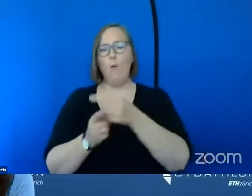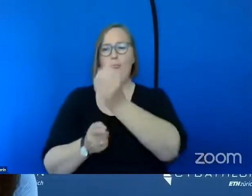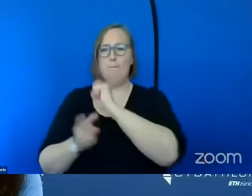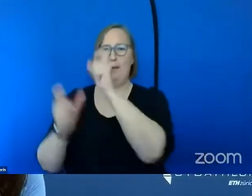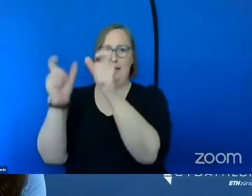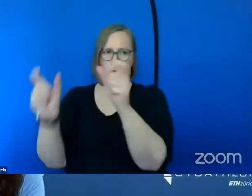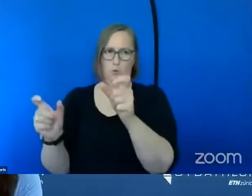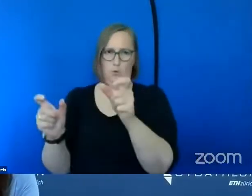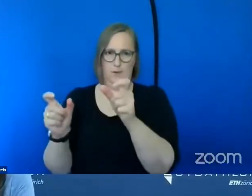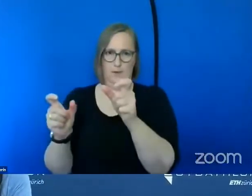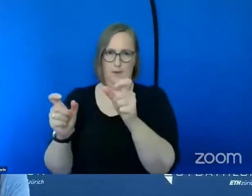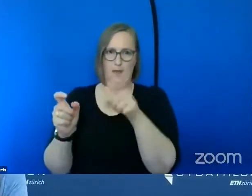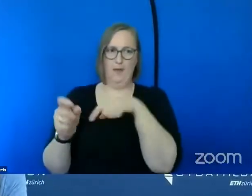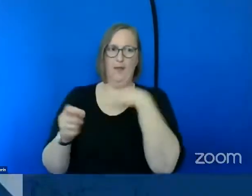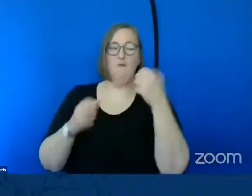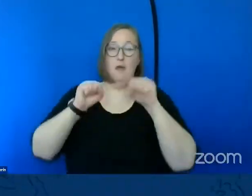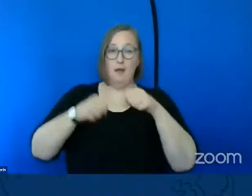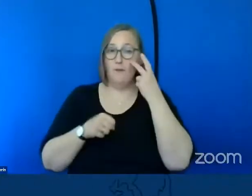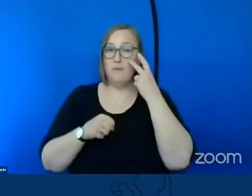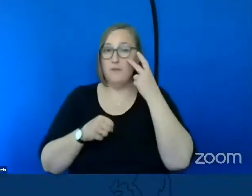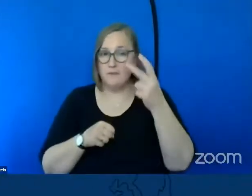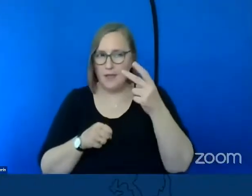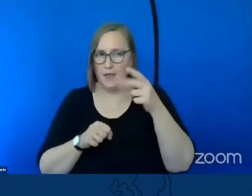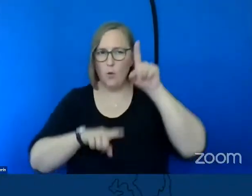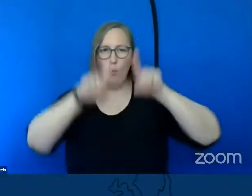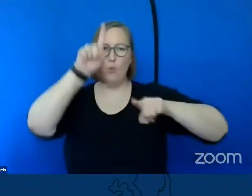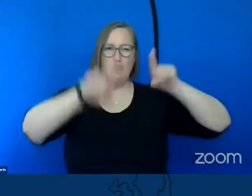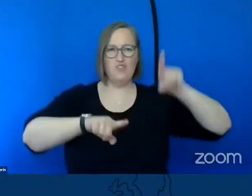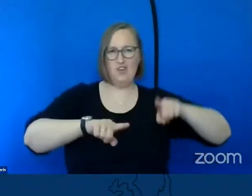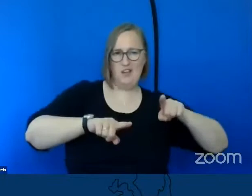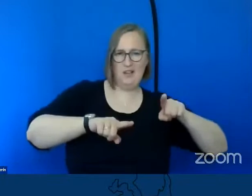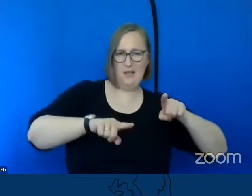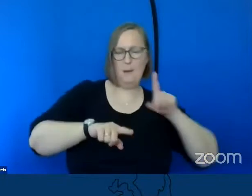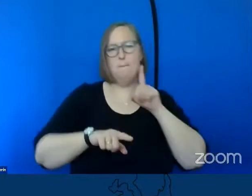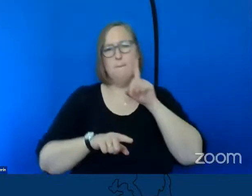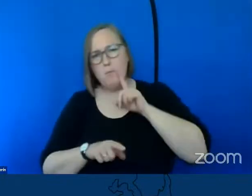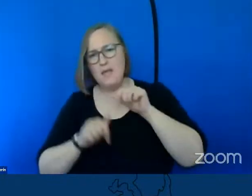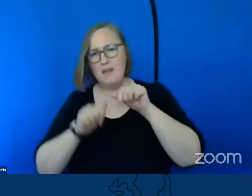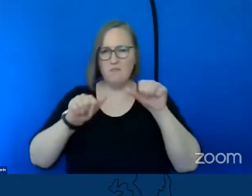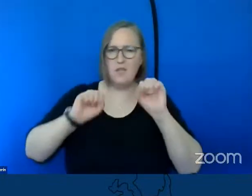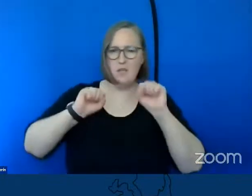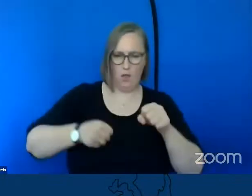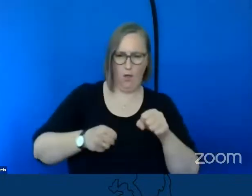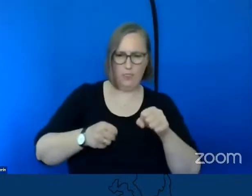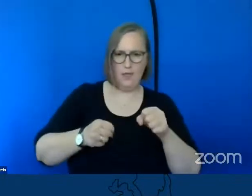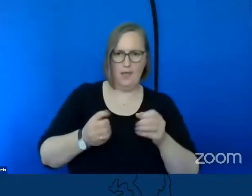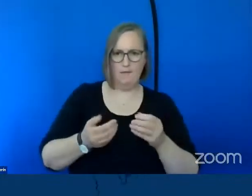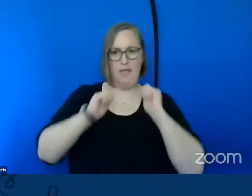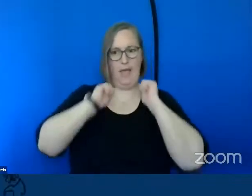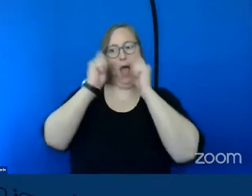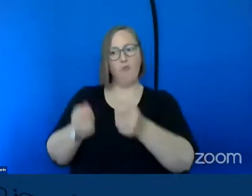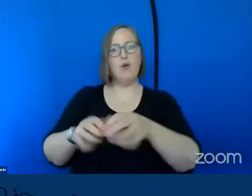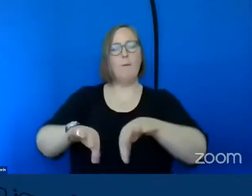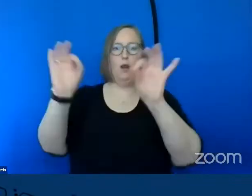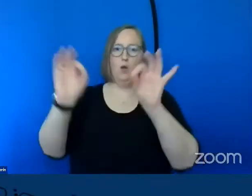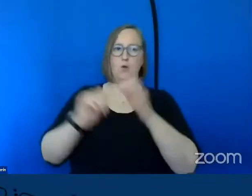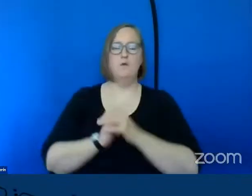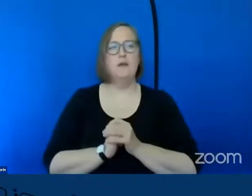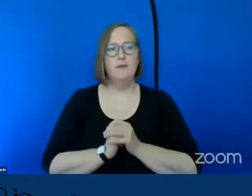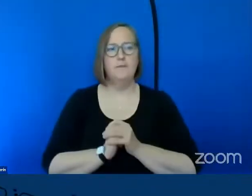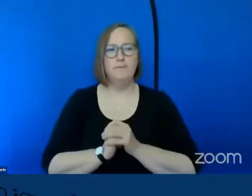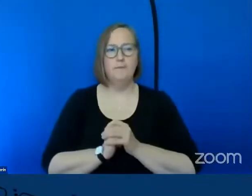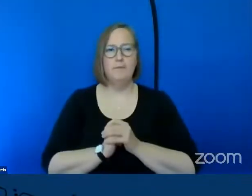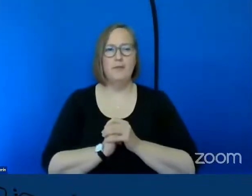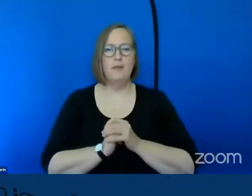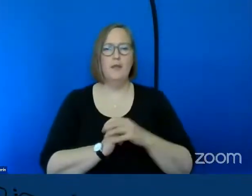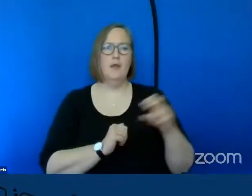So there we are in Zurich, Tony Forsberg from the Ex-Opera team. So we're in France, we're in Switzerland, we are